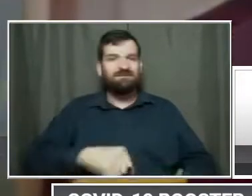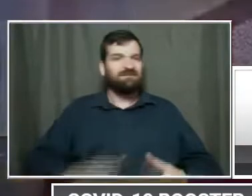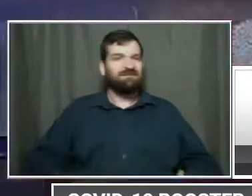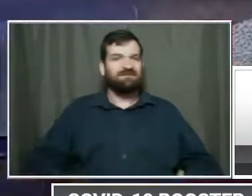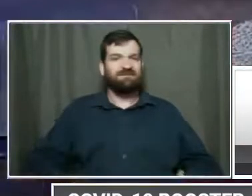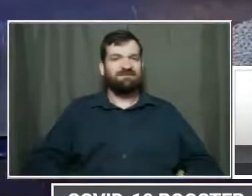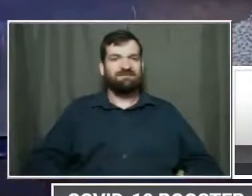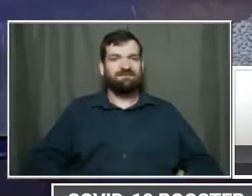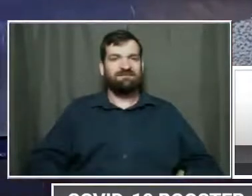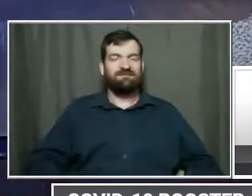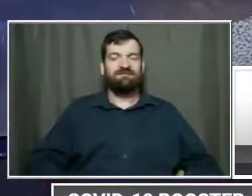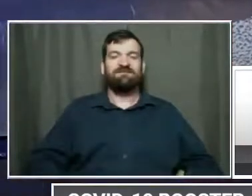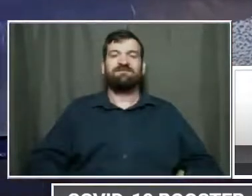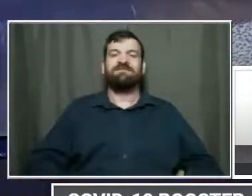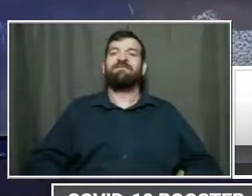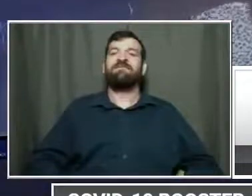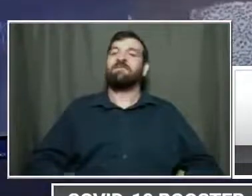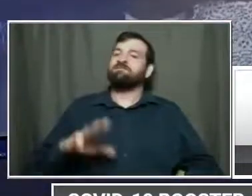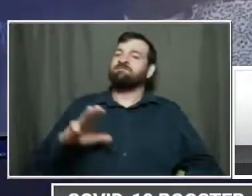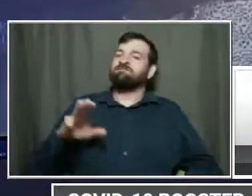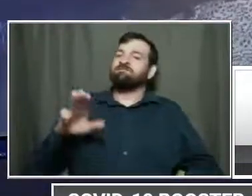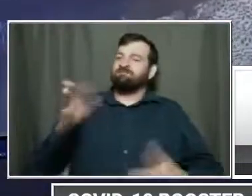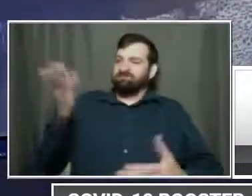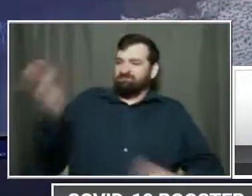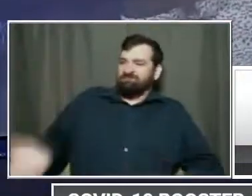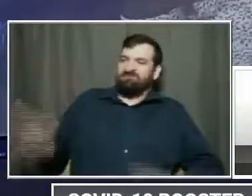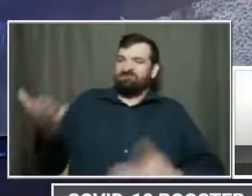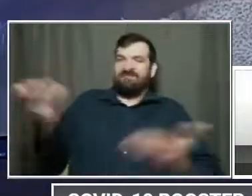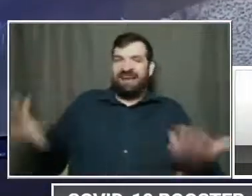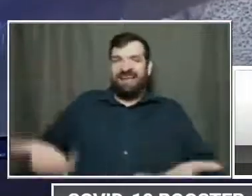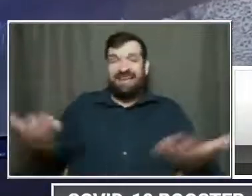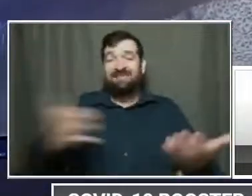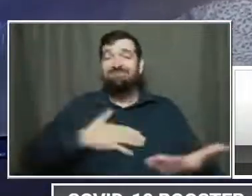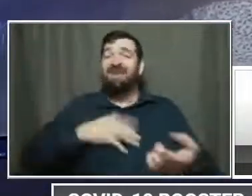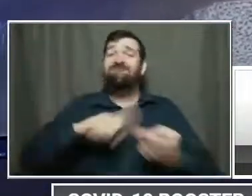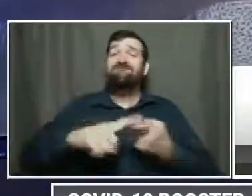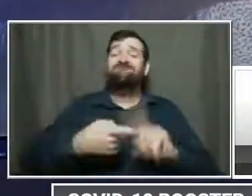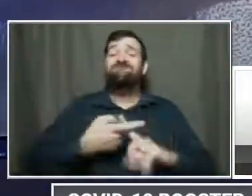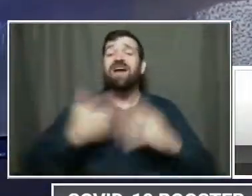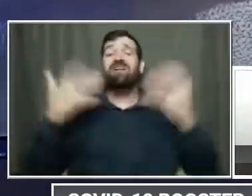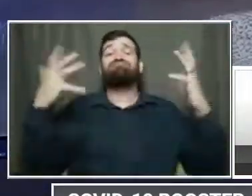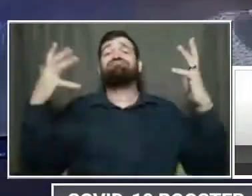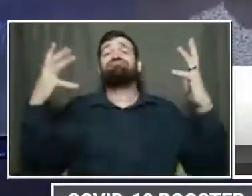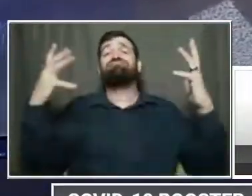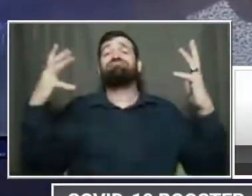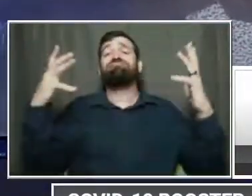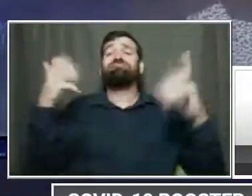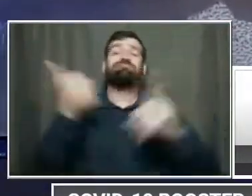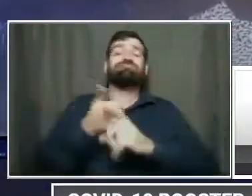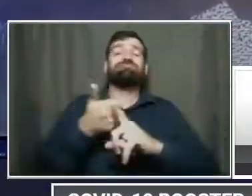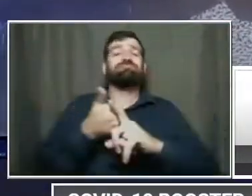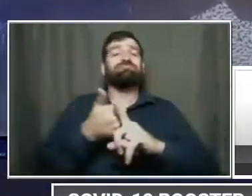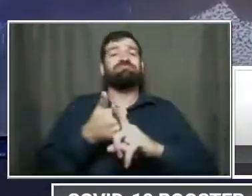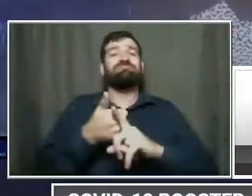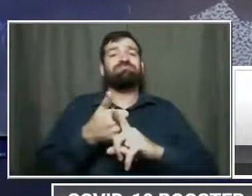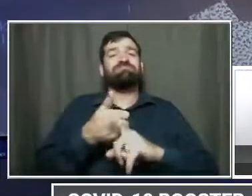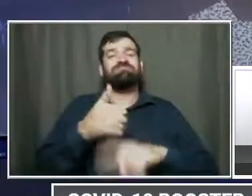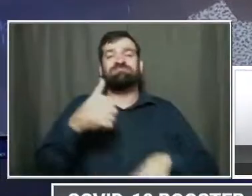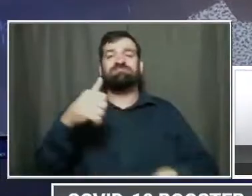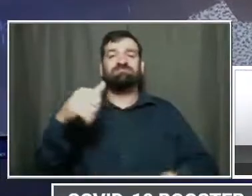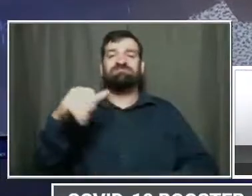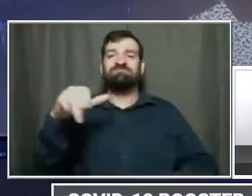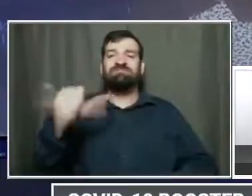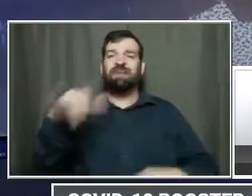The EJ we know and love is sitting right here, my friend. Give me some love, because you were sitting in that